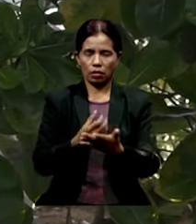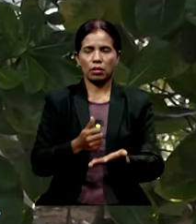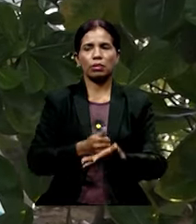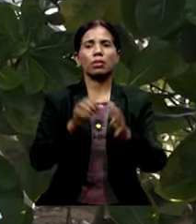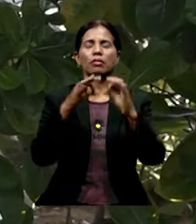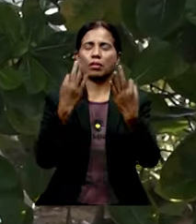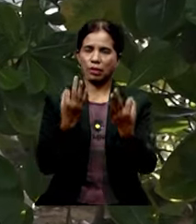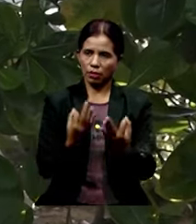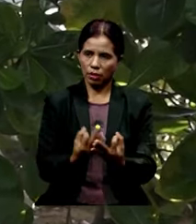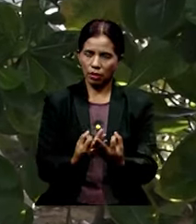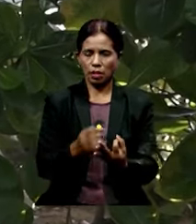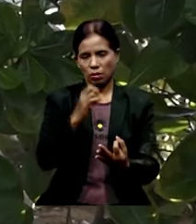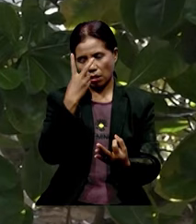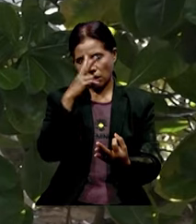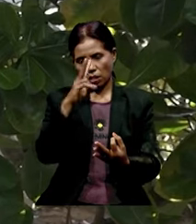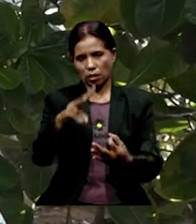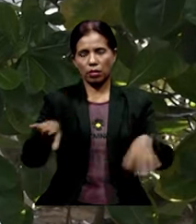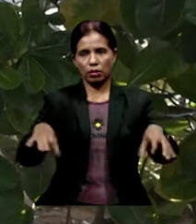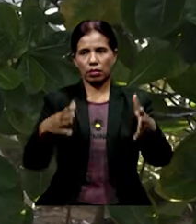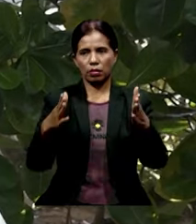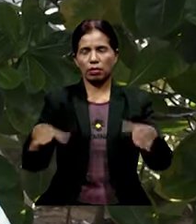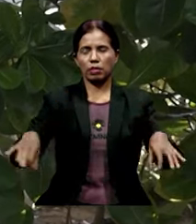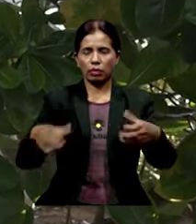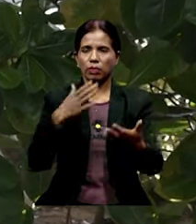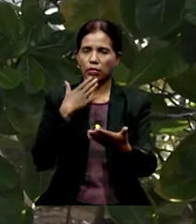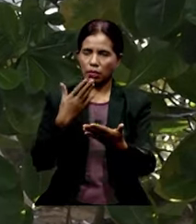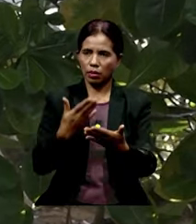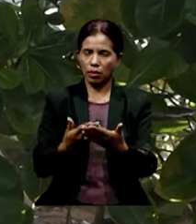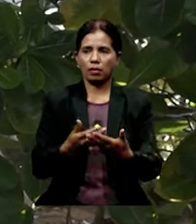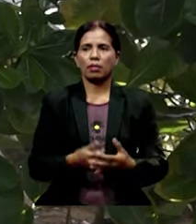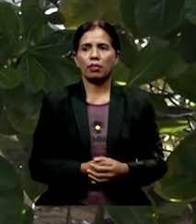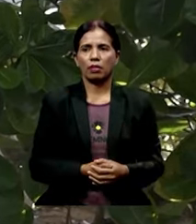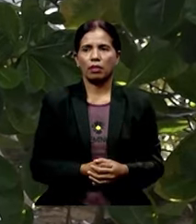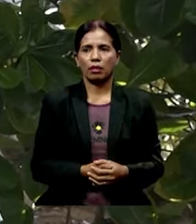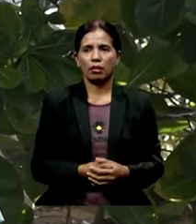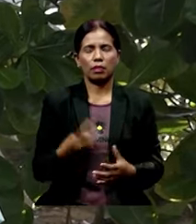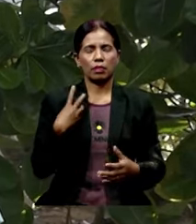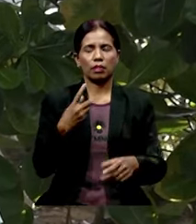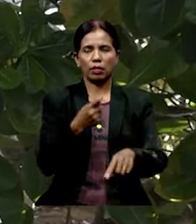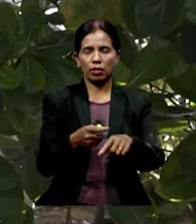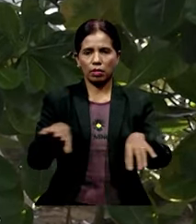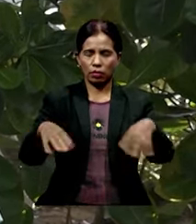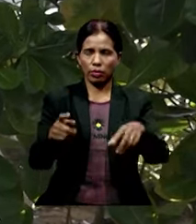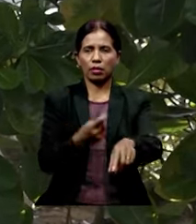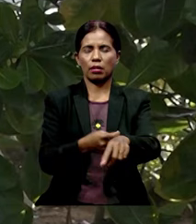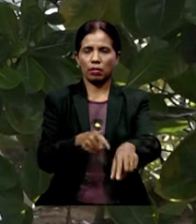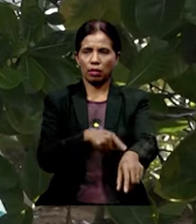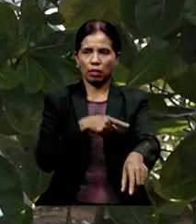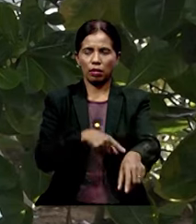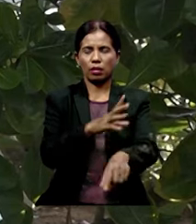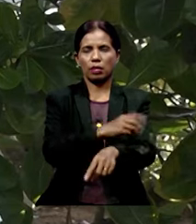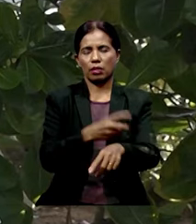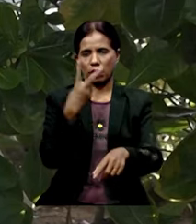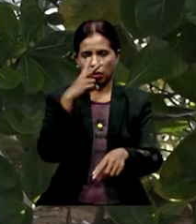met some Timor-Leste workers working at a strawberry farm in Tasmania. And one of the long-term workers was telling me she